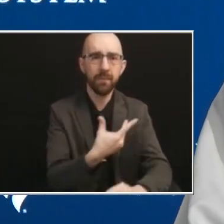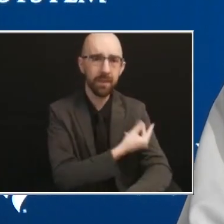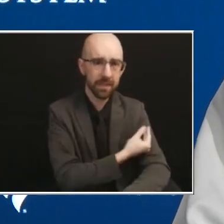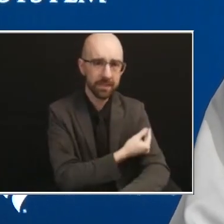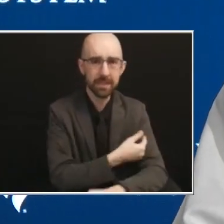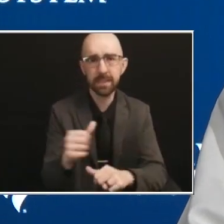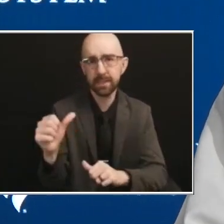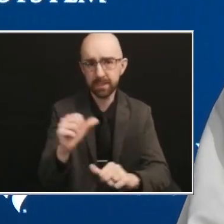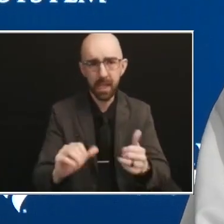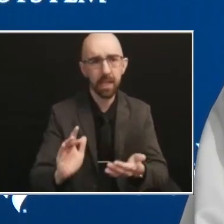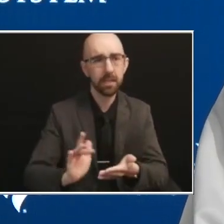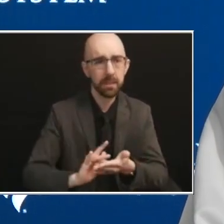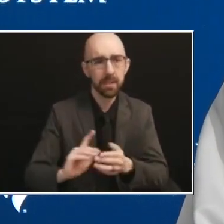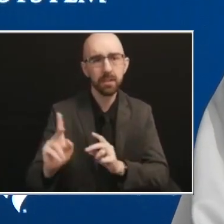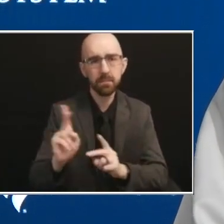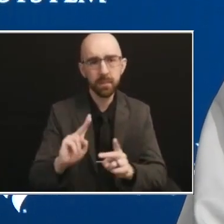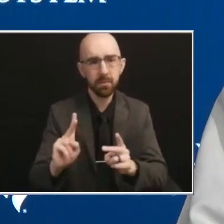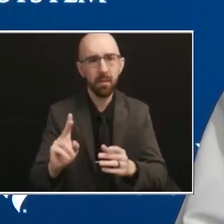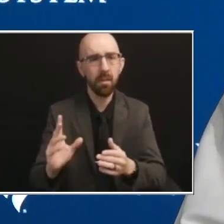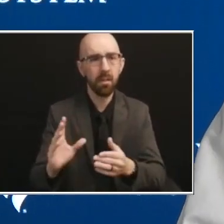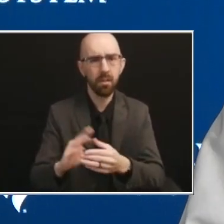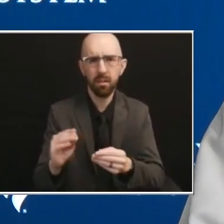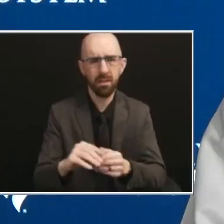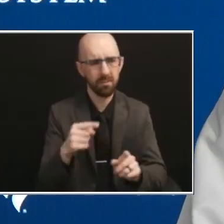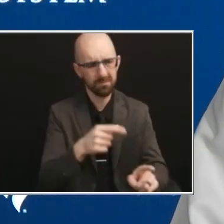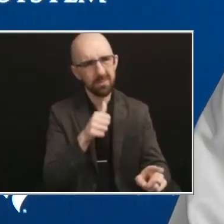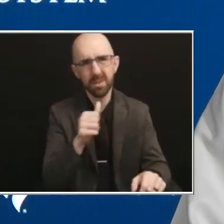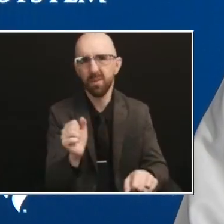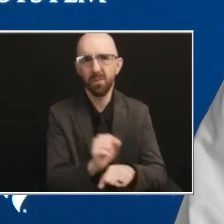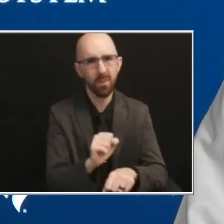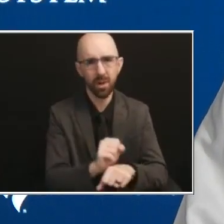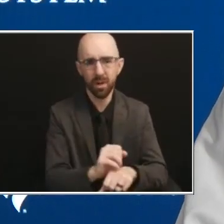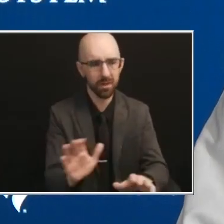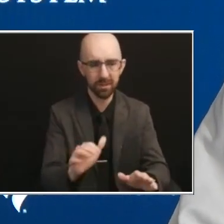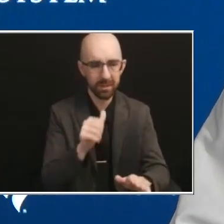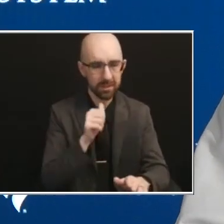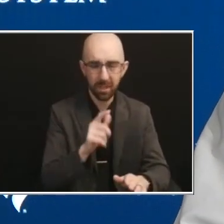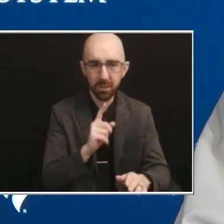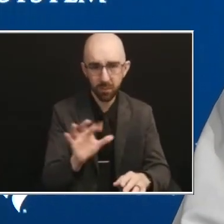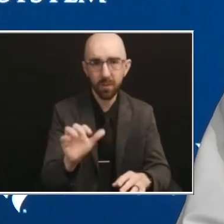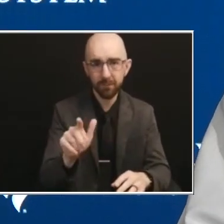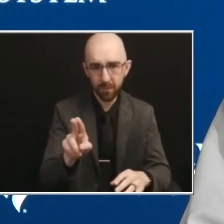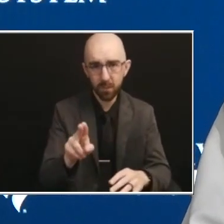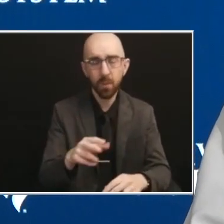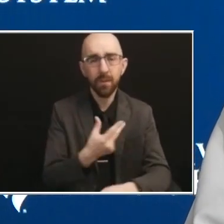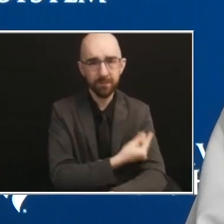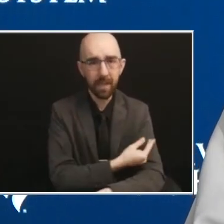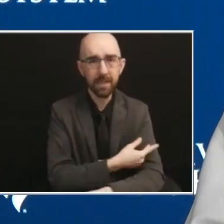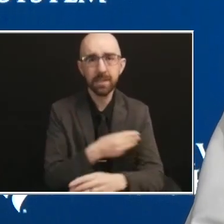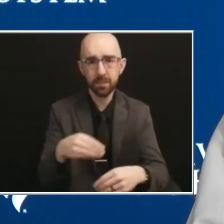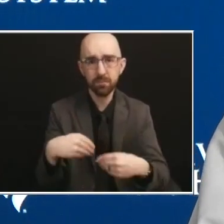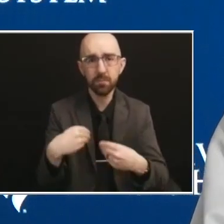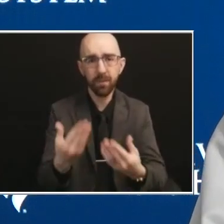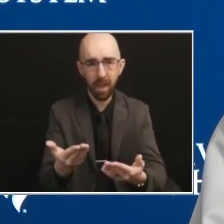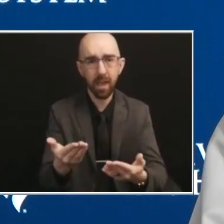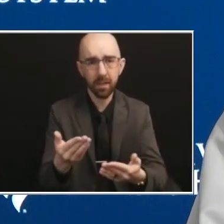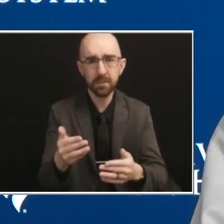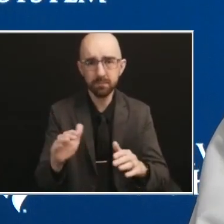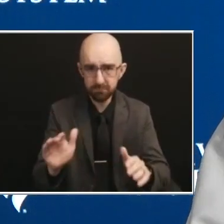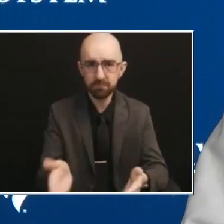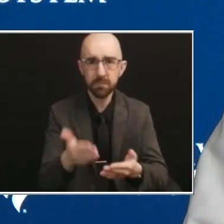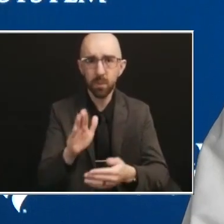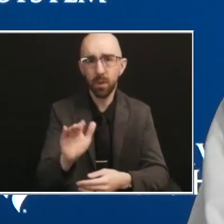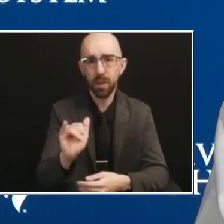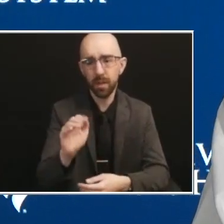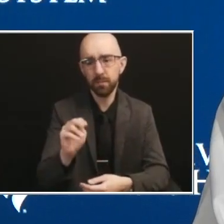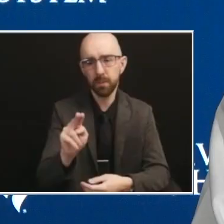about people saying the flu vaccine doesn't work. That's absolutely not true. The flu vaccine does provide a boost to your immunity, to prime your immunity, if